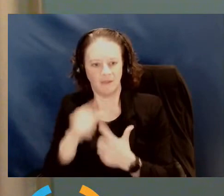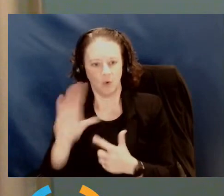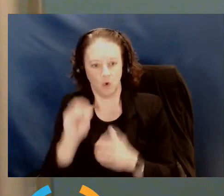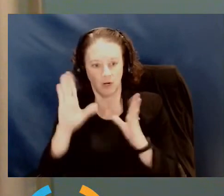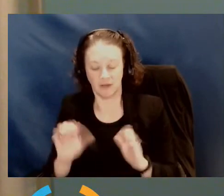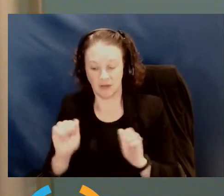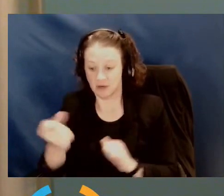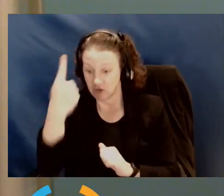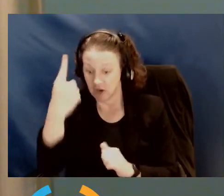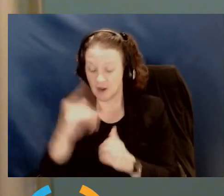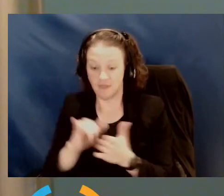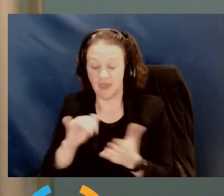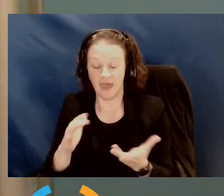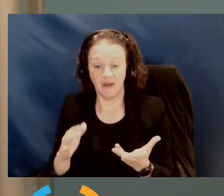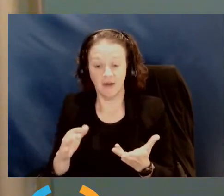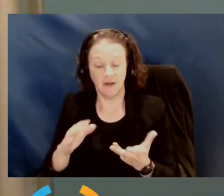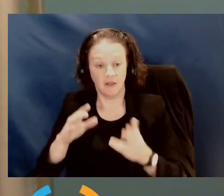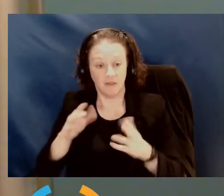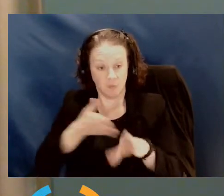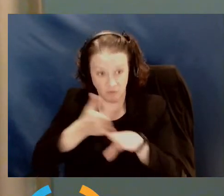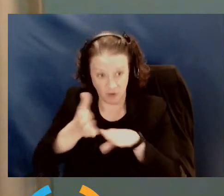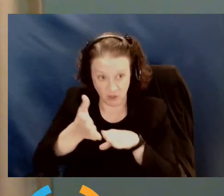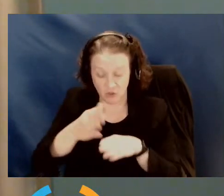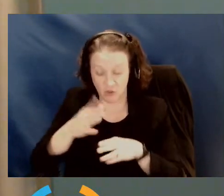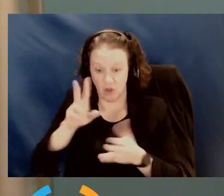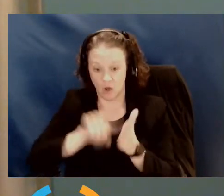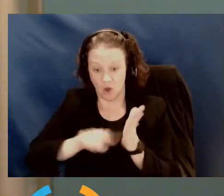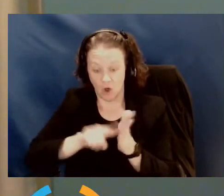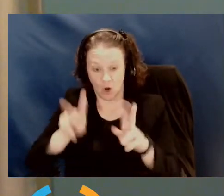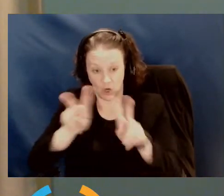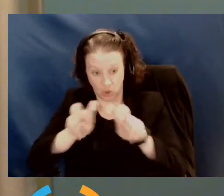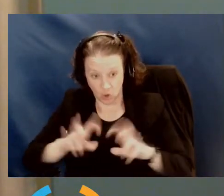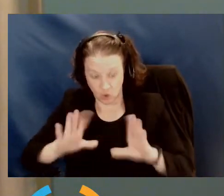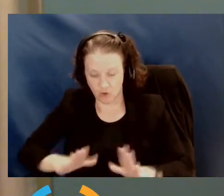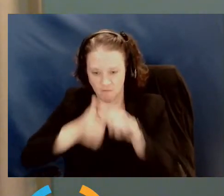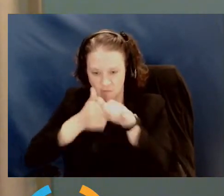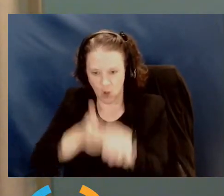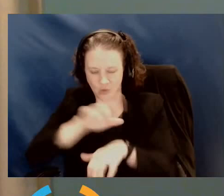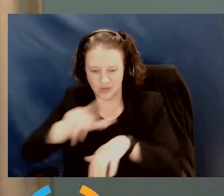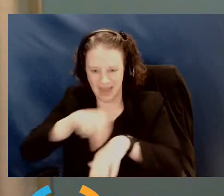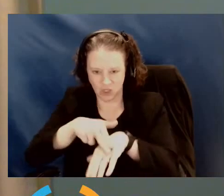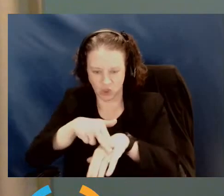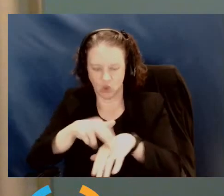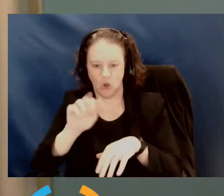through Republican and Democratic Secretaries of State, they follow those national auditing standards.